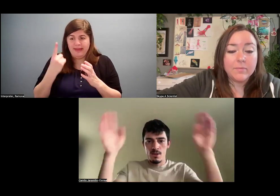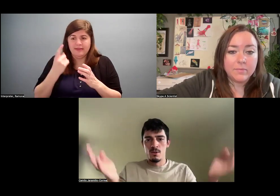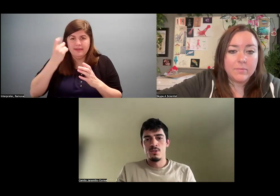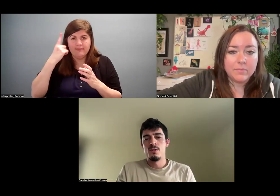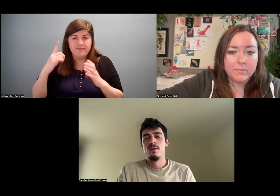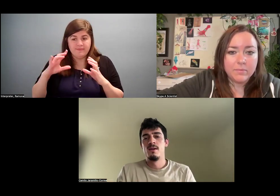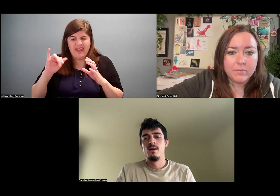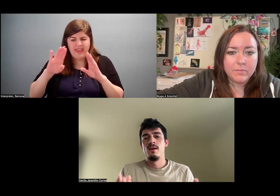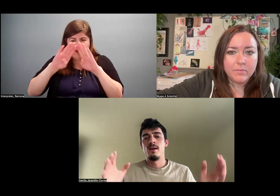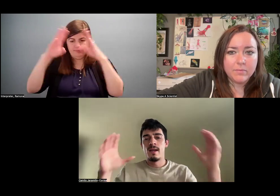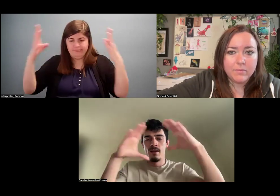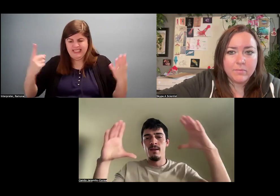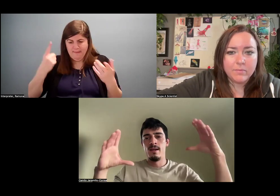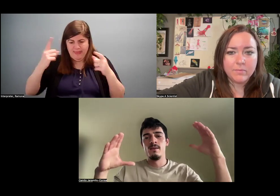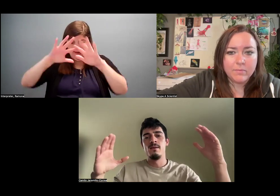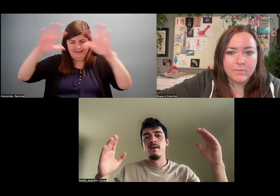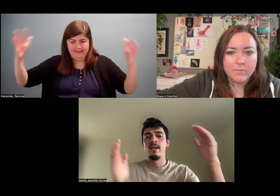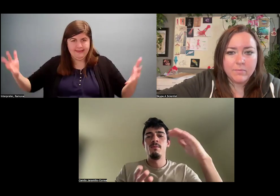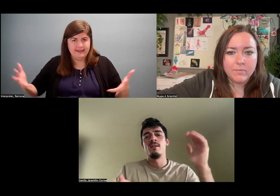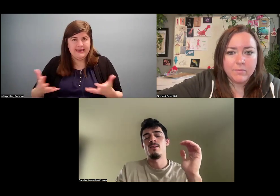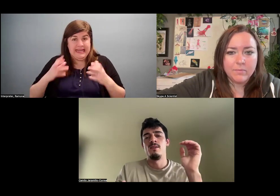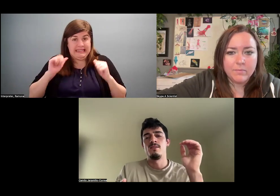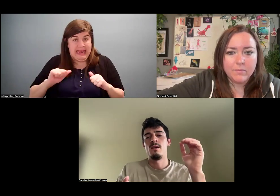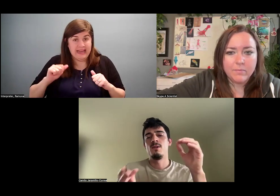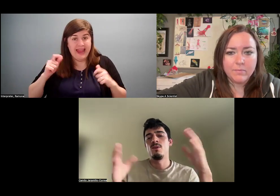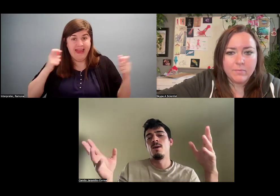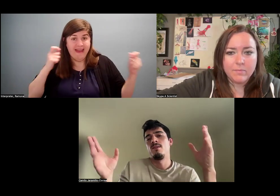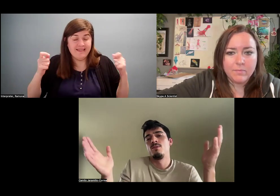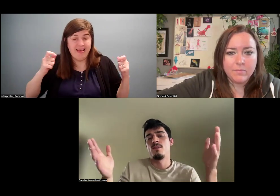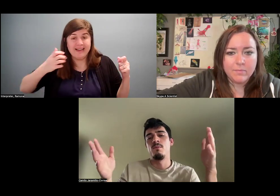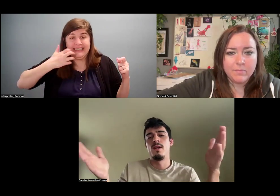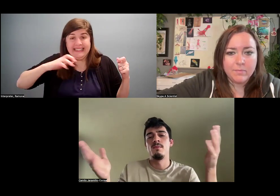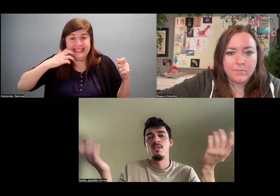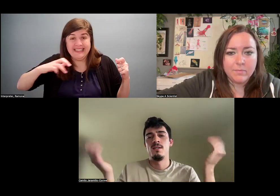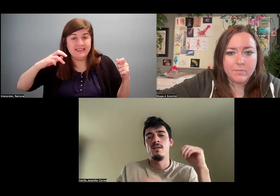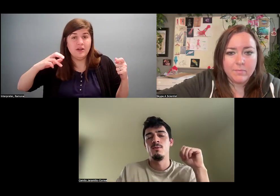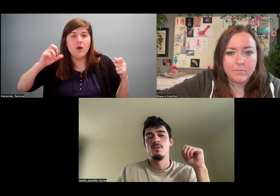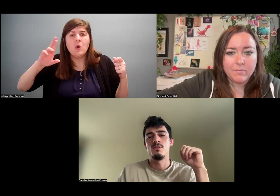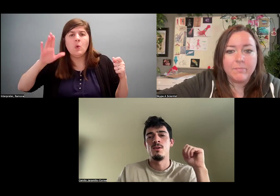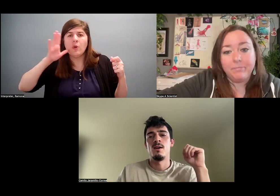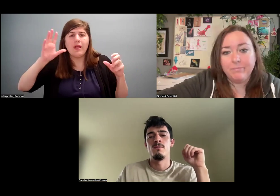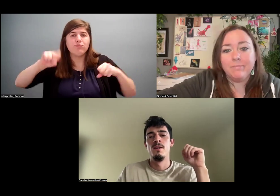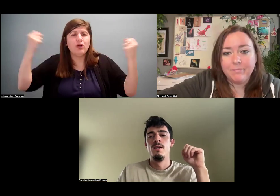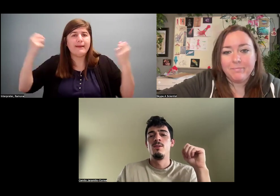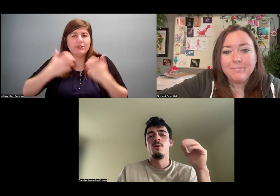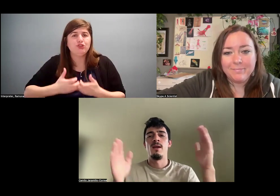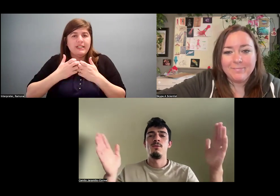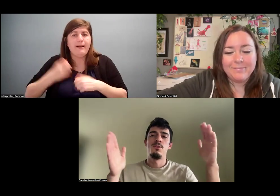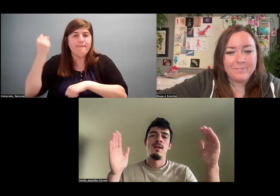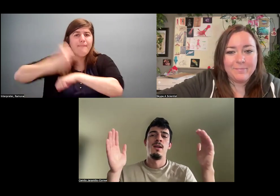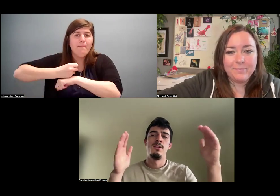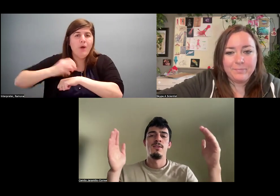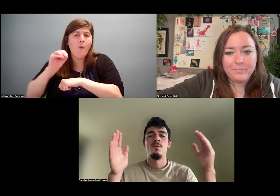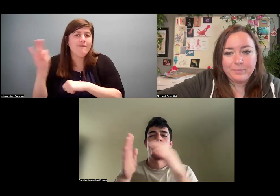that enclosure can like keep that sun inside, because otherwise you'll just like break the machine and then it will just turn off. So we